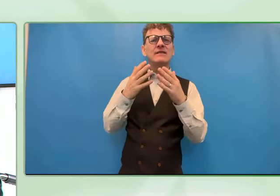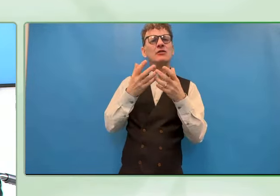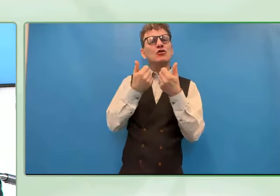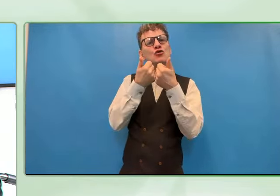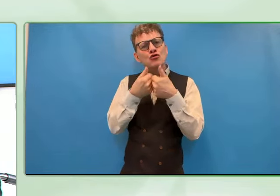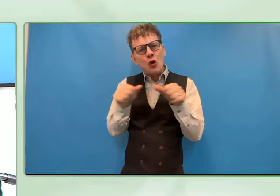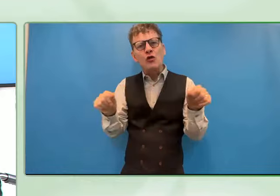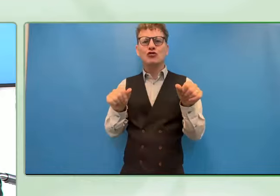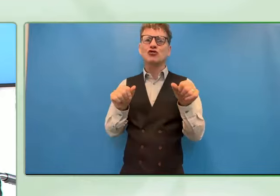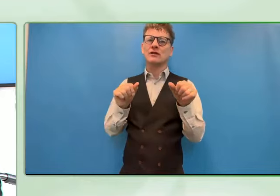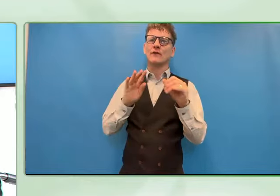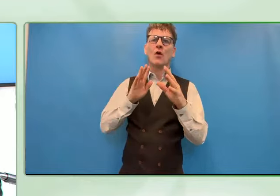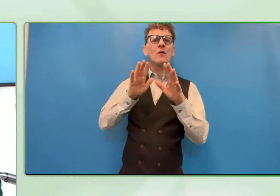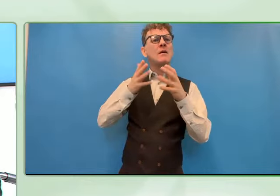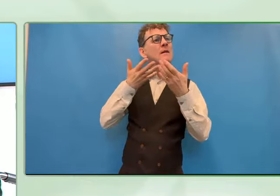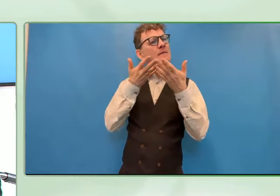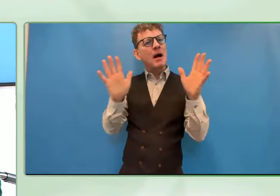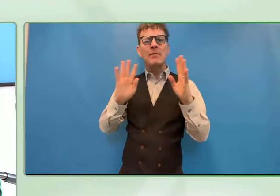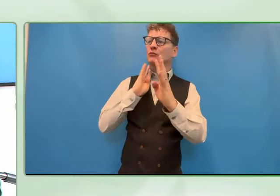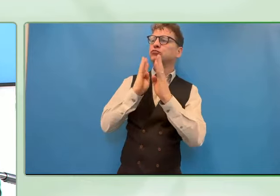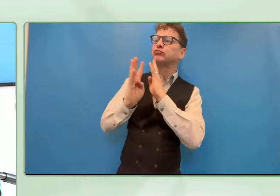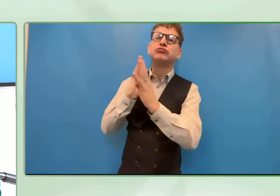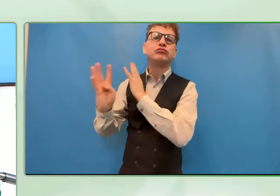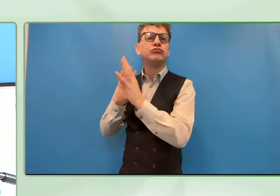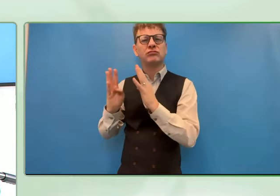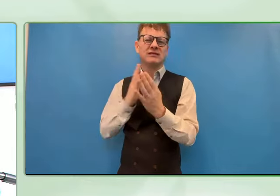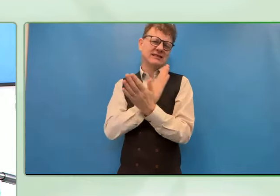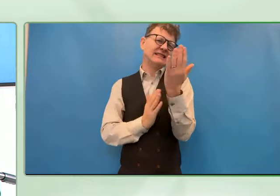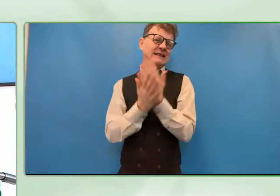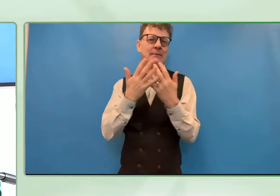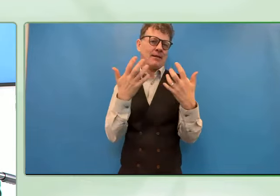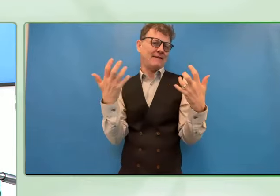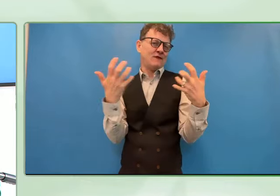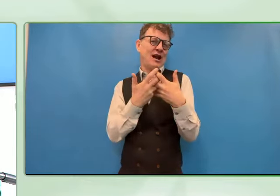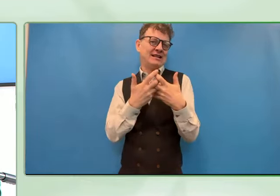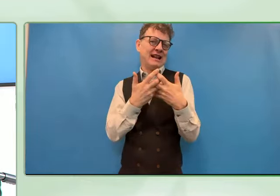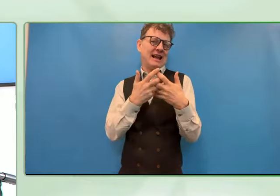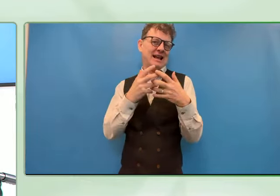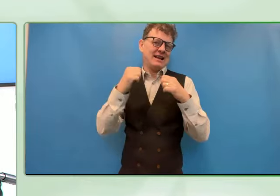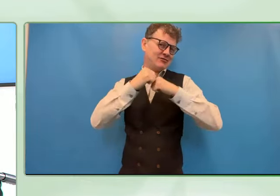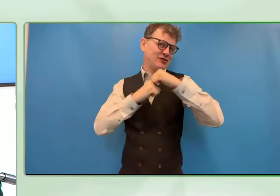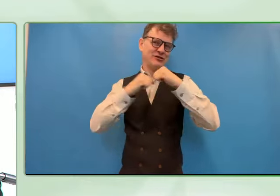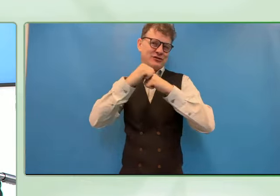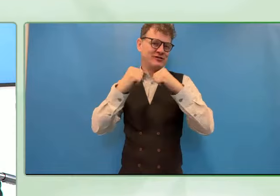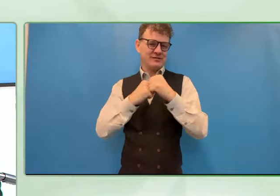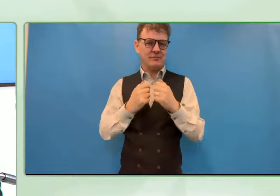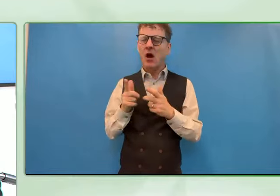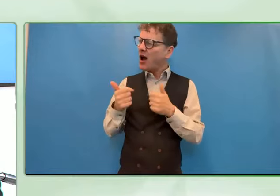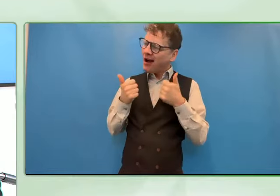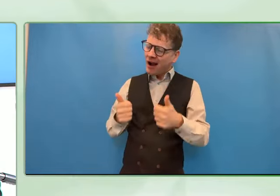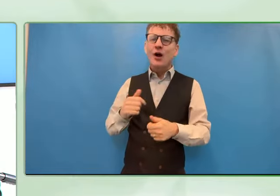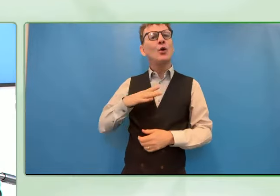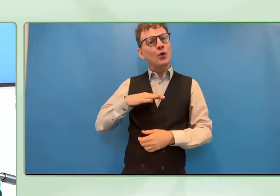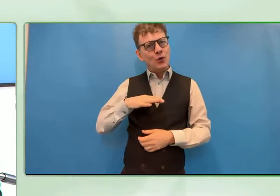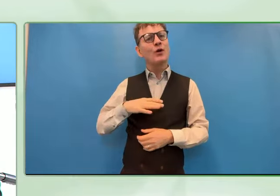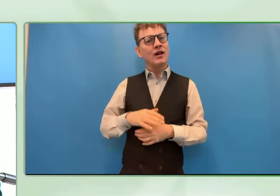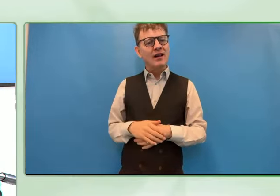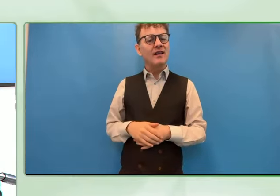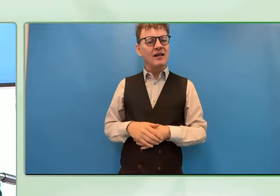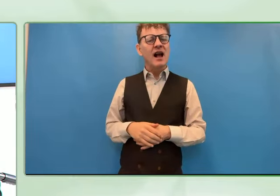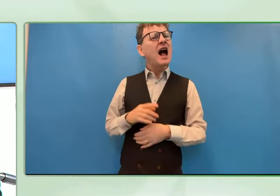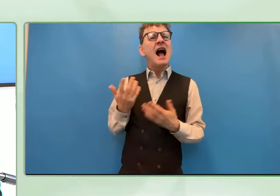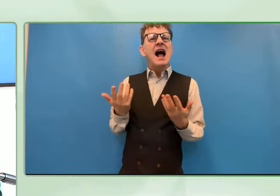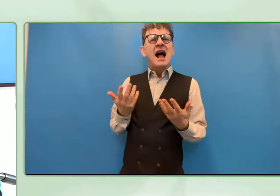them disable-friendly. So that's the startup that we have been building up in India. That is so cool. I wonder how that looks on the ground,